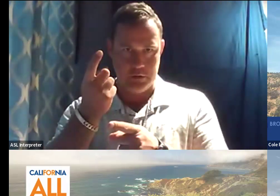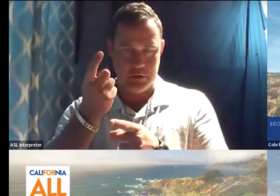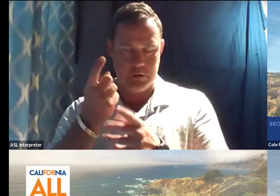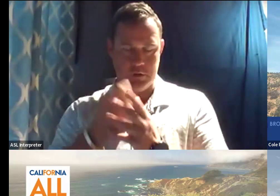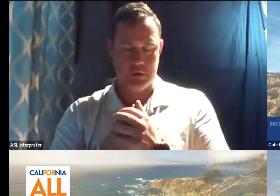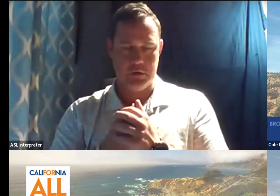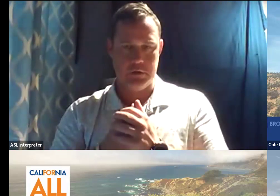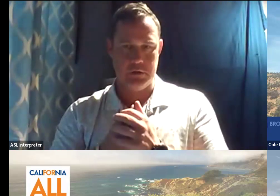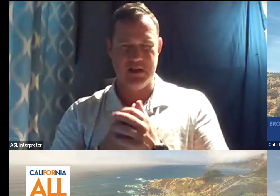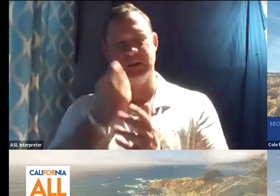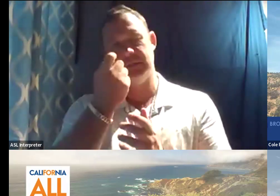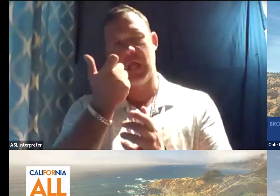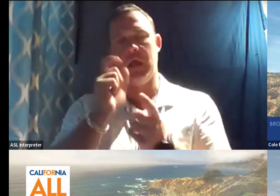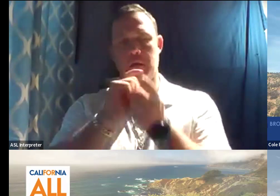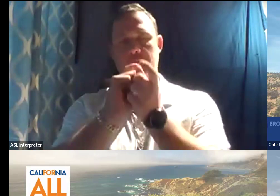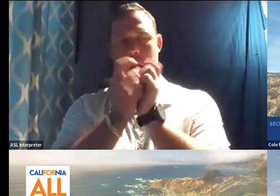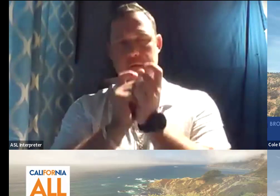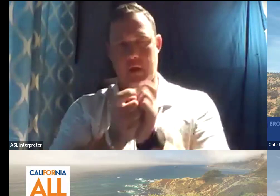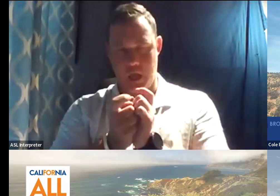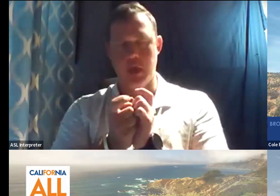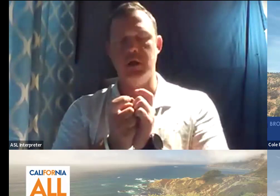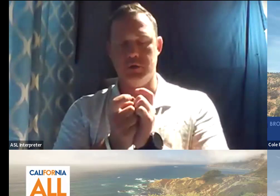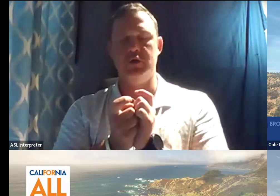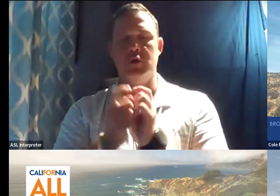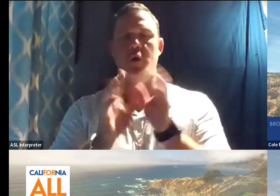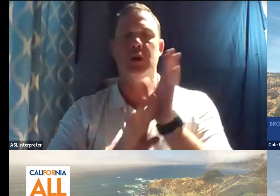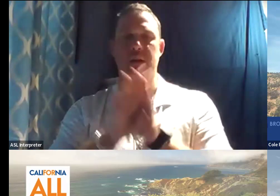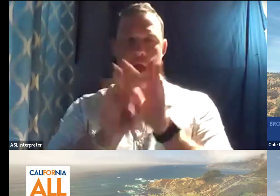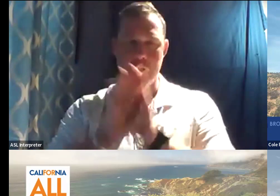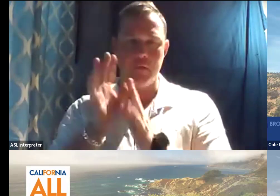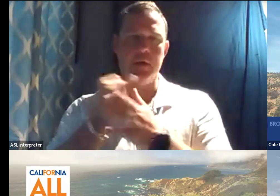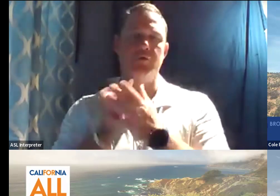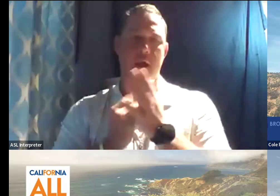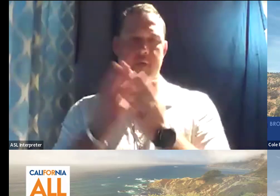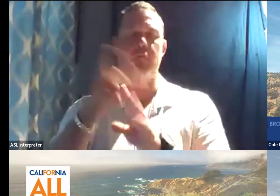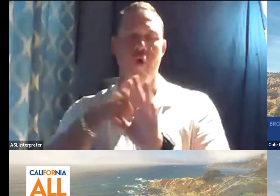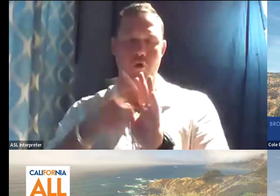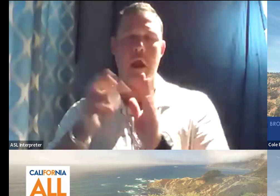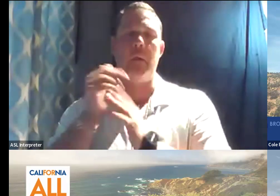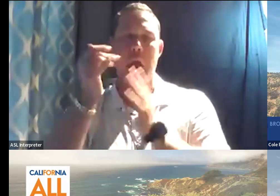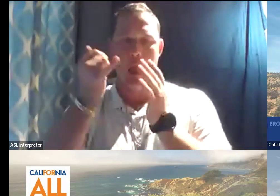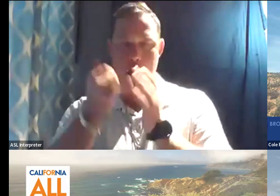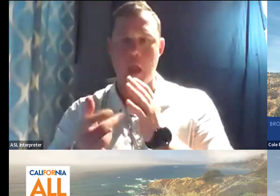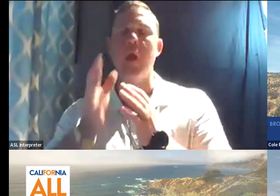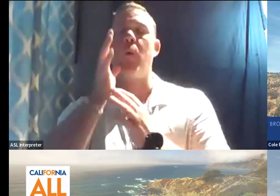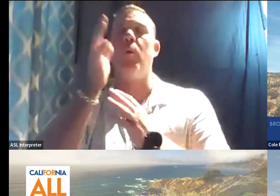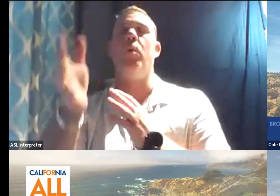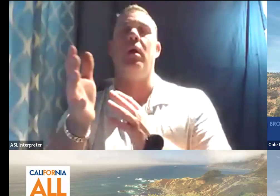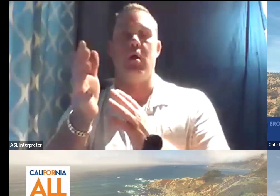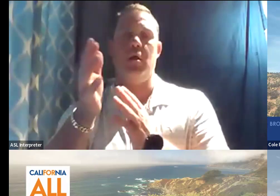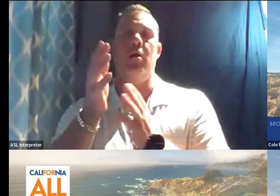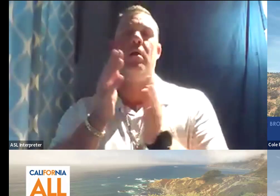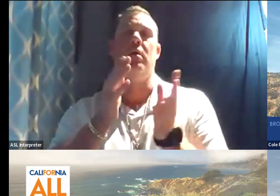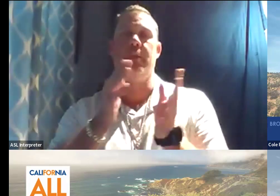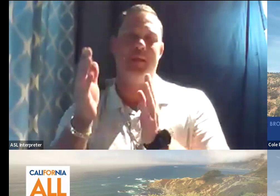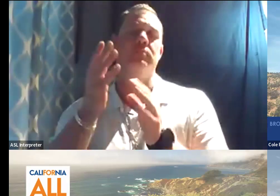A slight modification. We're developing draft program guidelines that will propose based